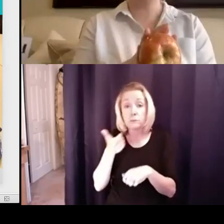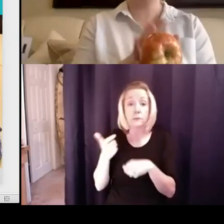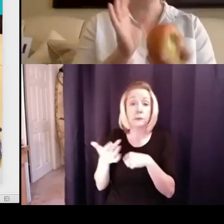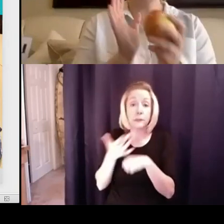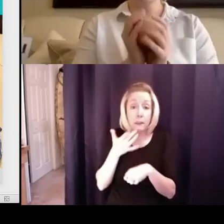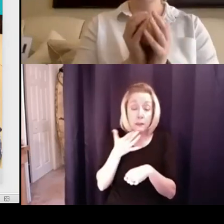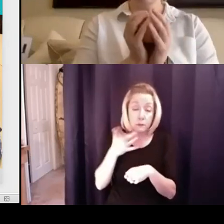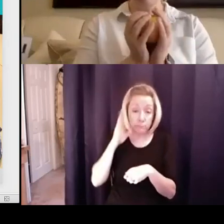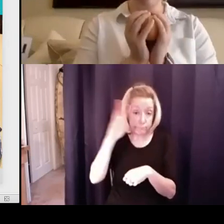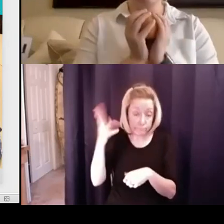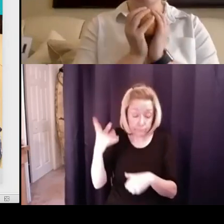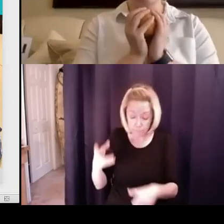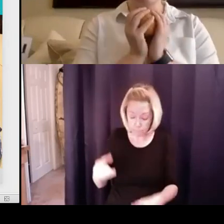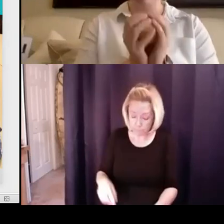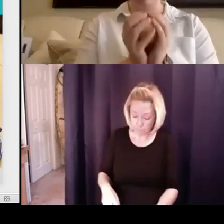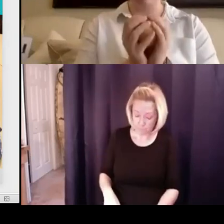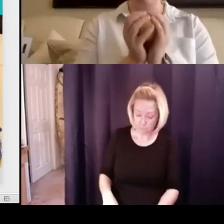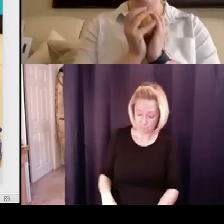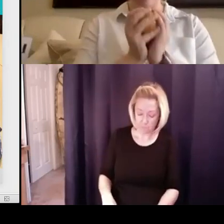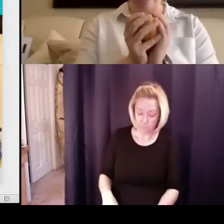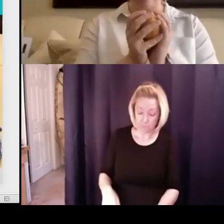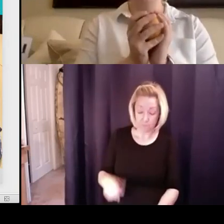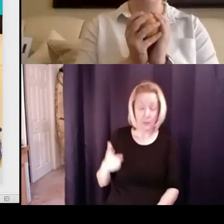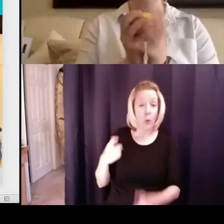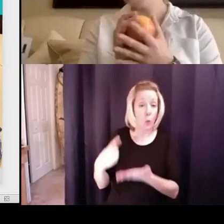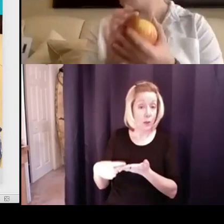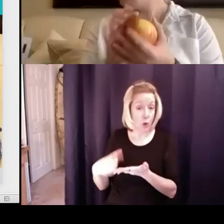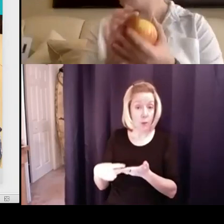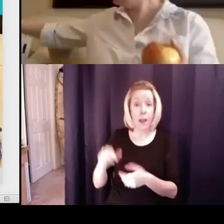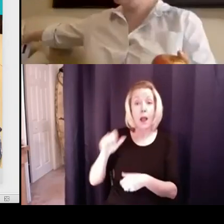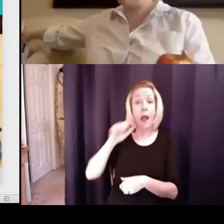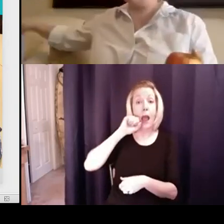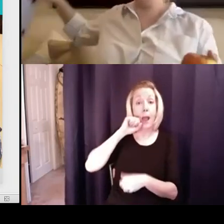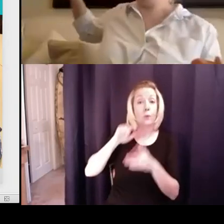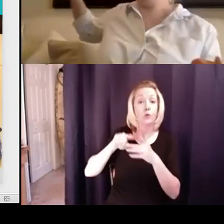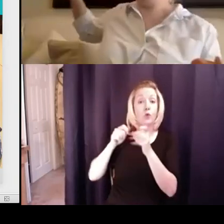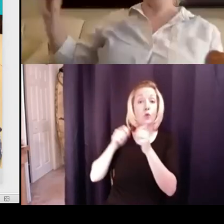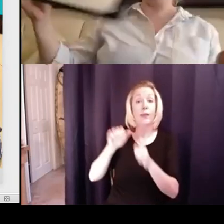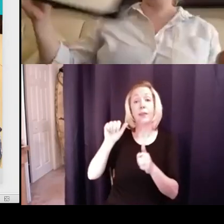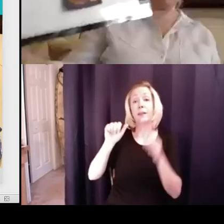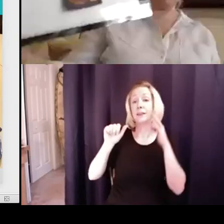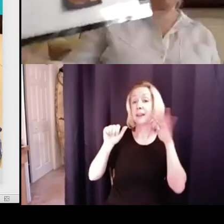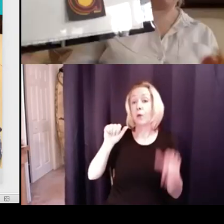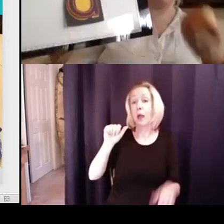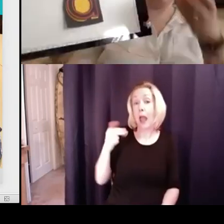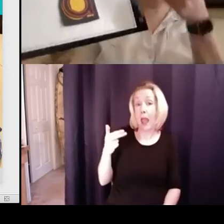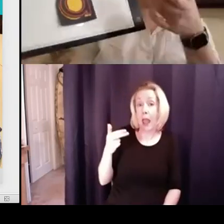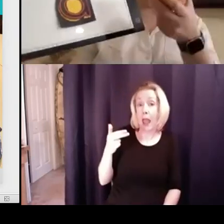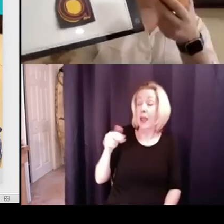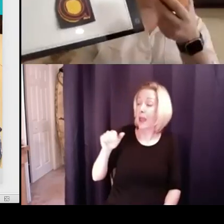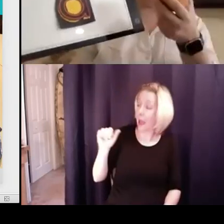And we talk about apple starts with A, right? Maybe I'm showing them my